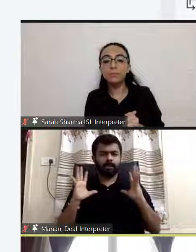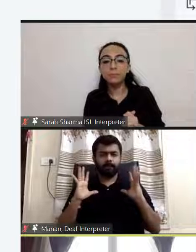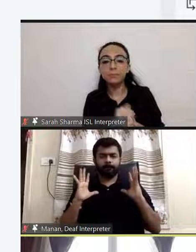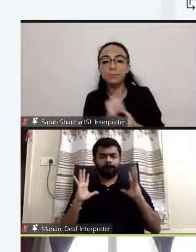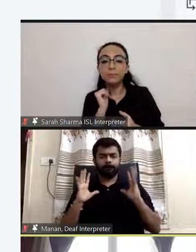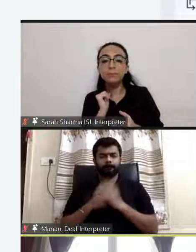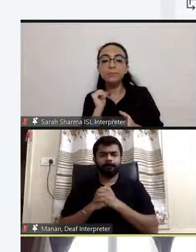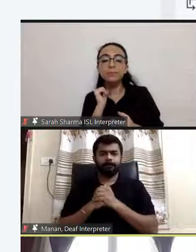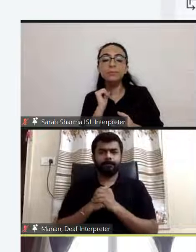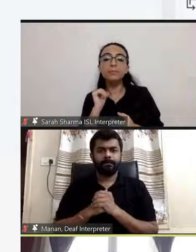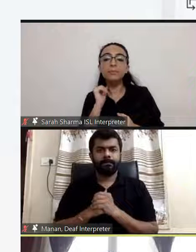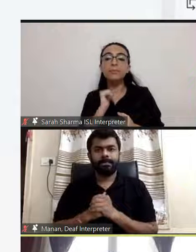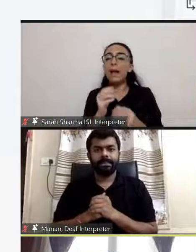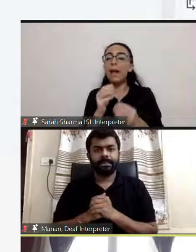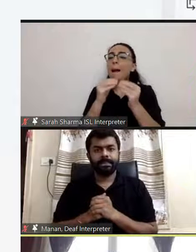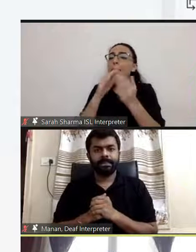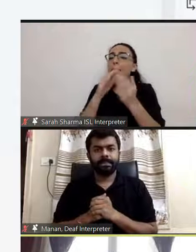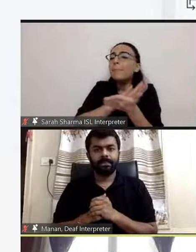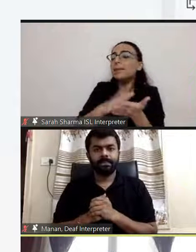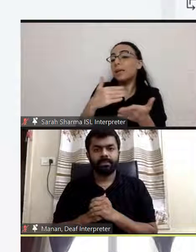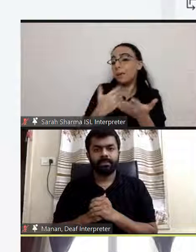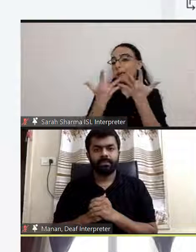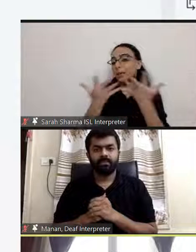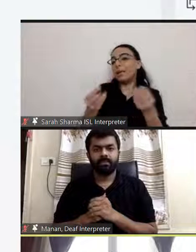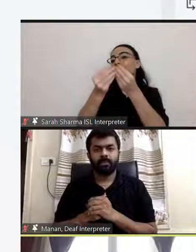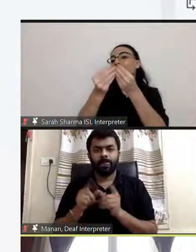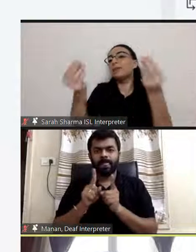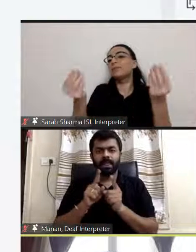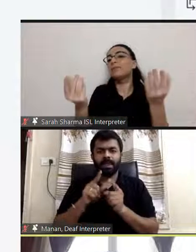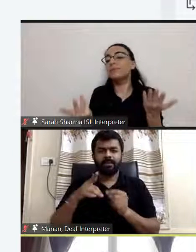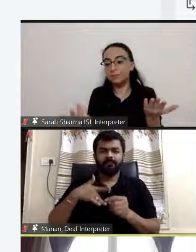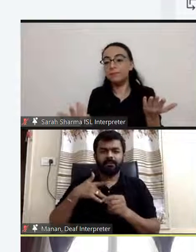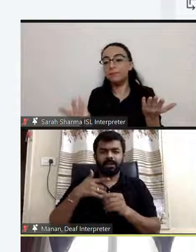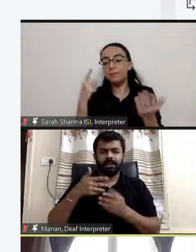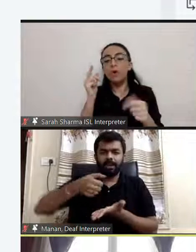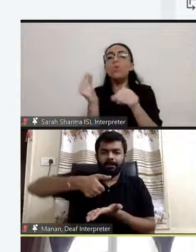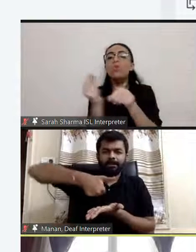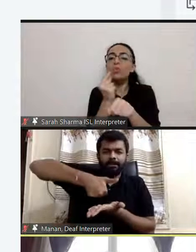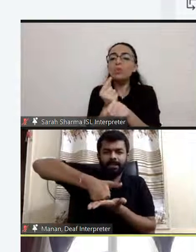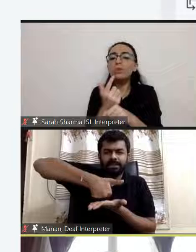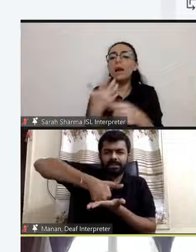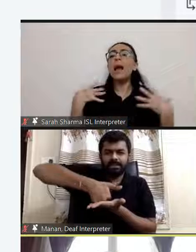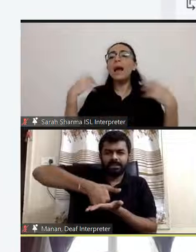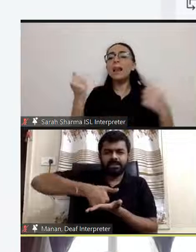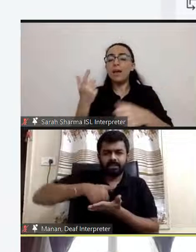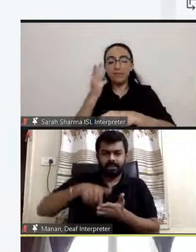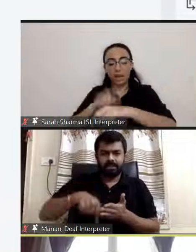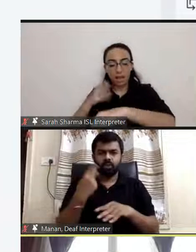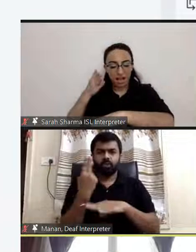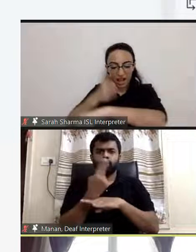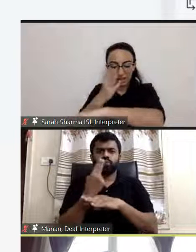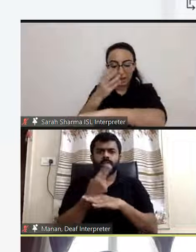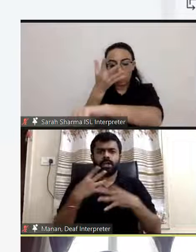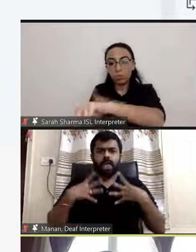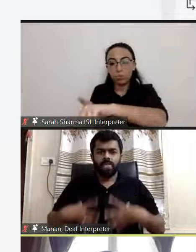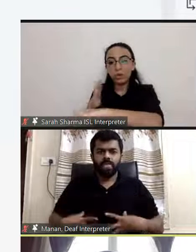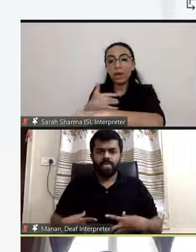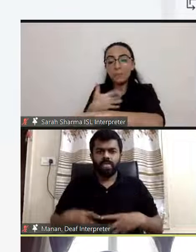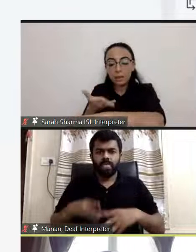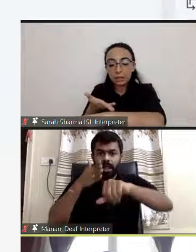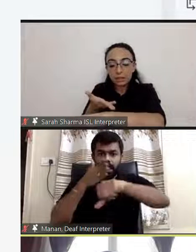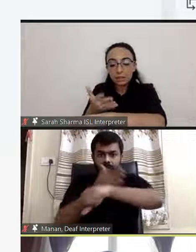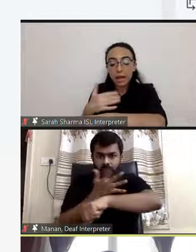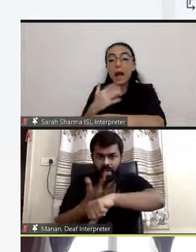basic equipment to use to heal wound. And this basic